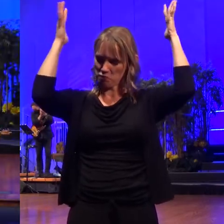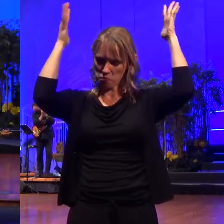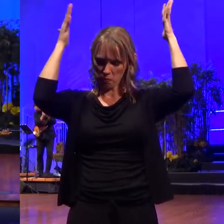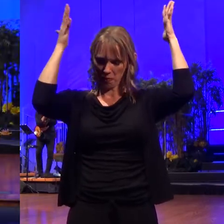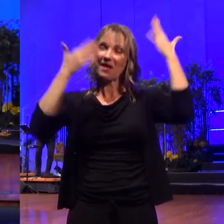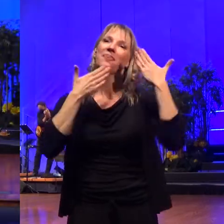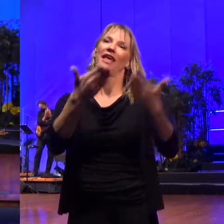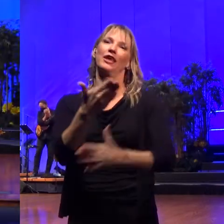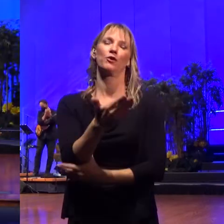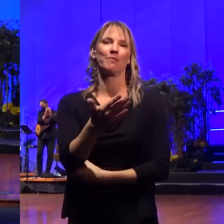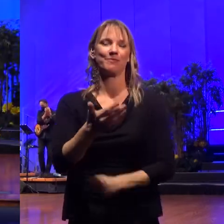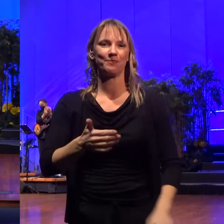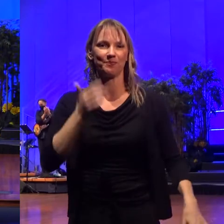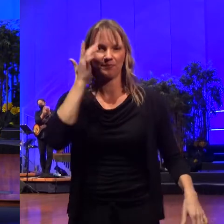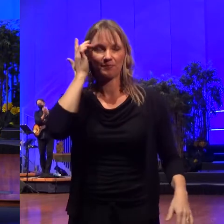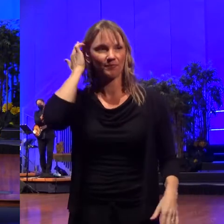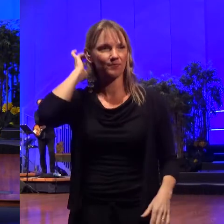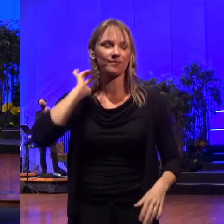Thank you.